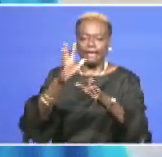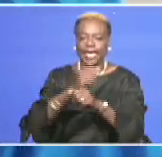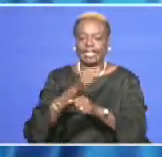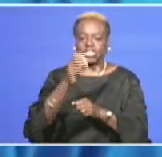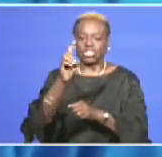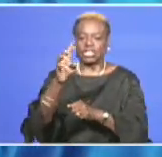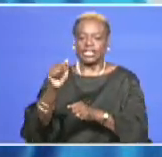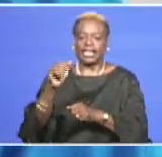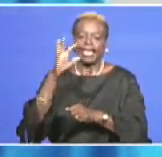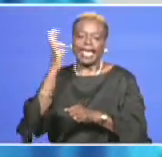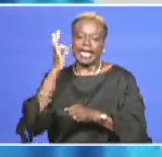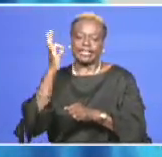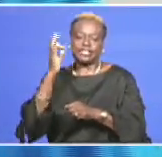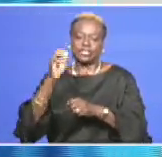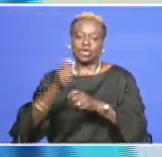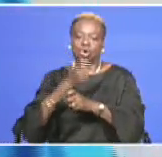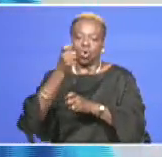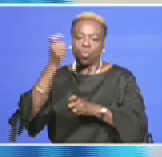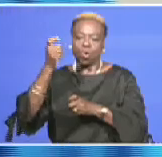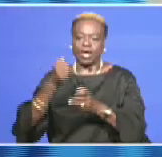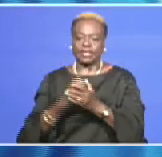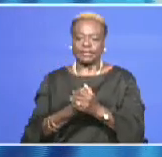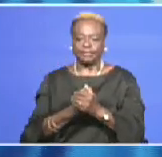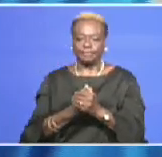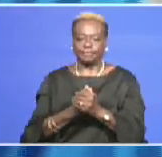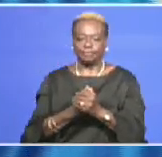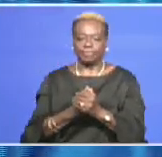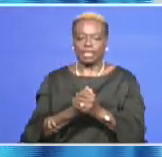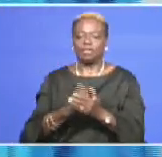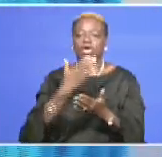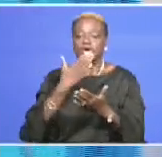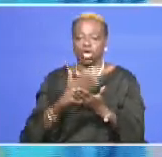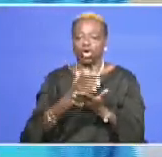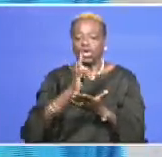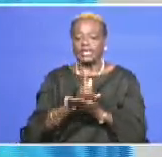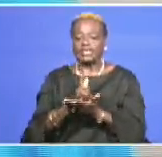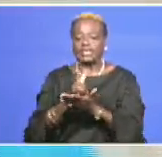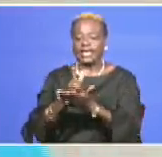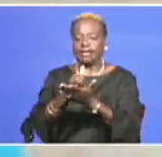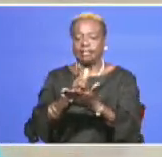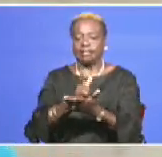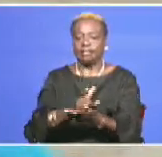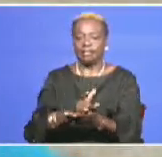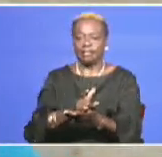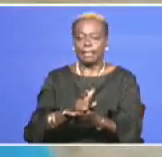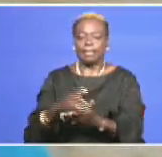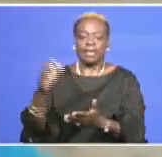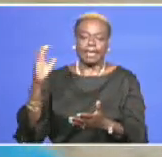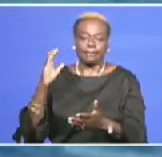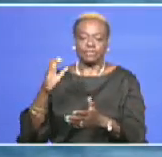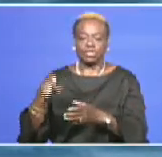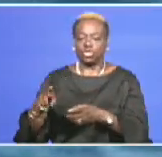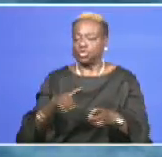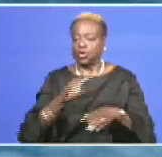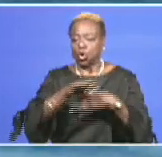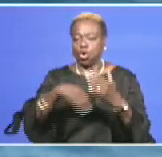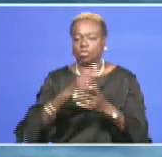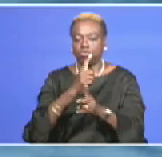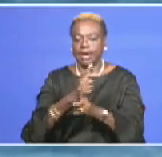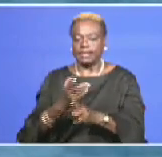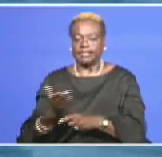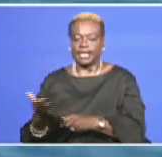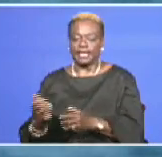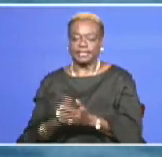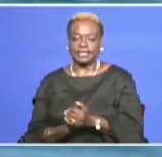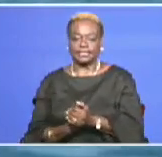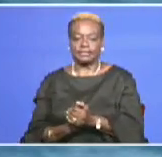pups, and then they get good sale. The captain was doing all the right things, and then we pull it out, man. Talk about